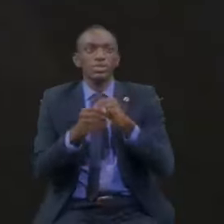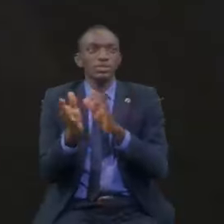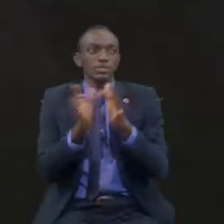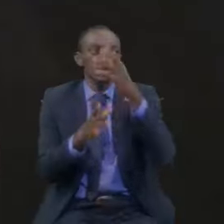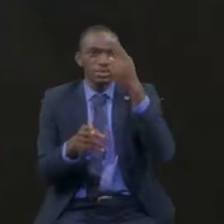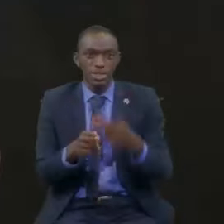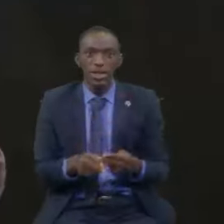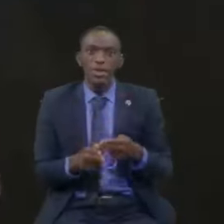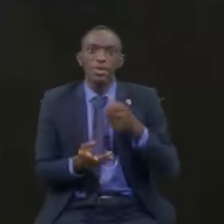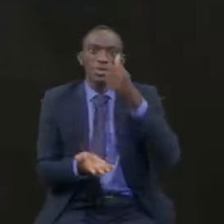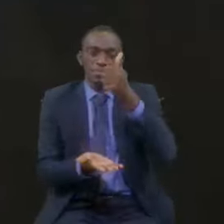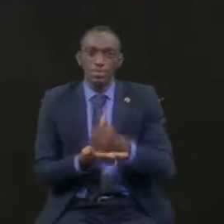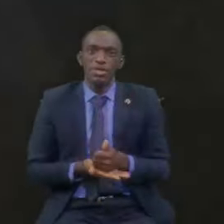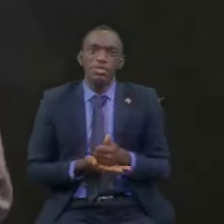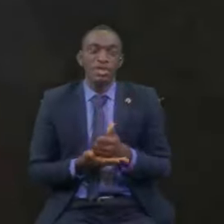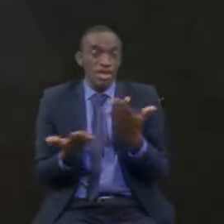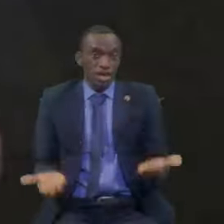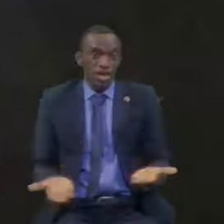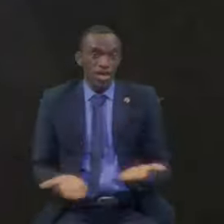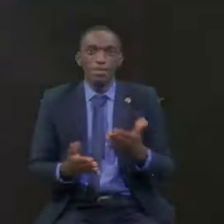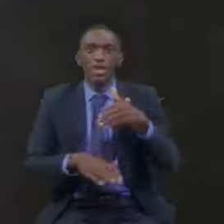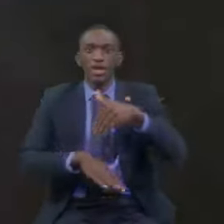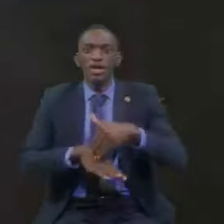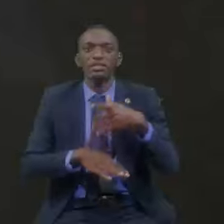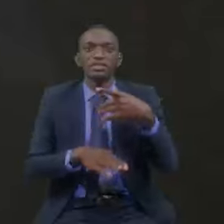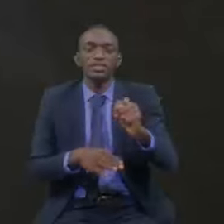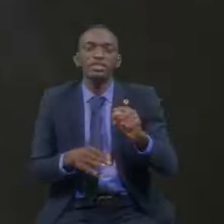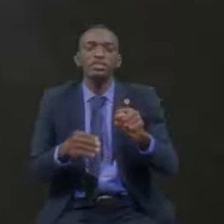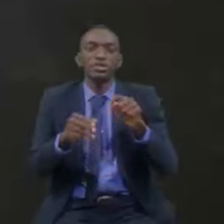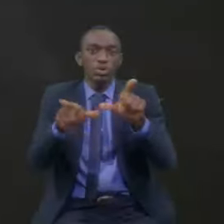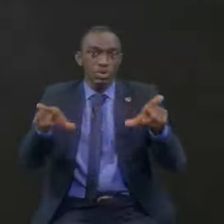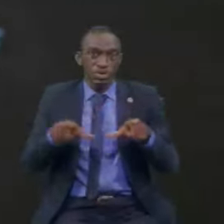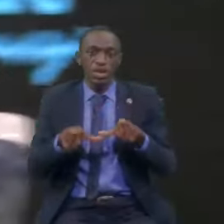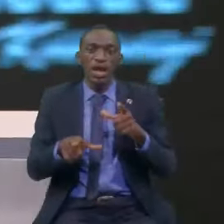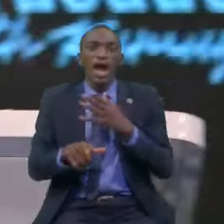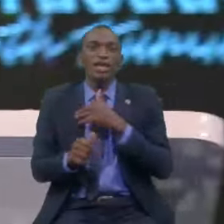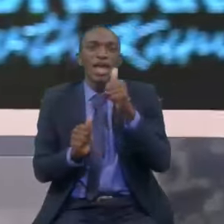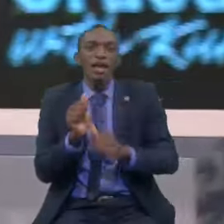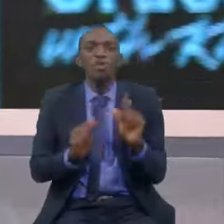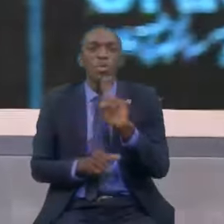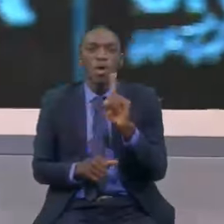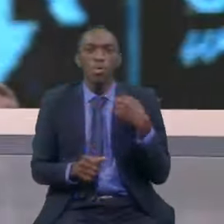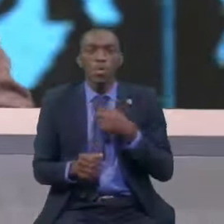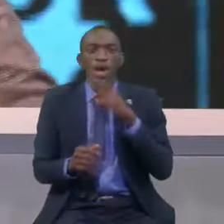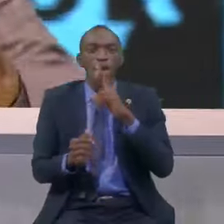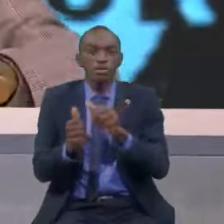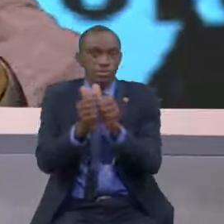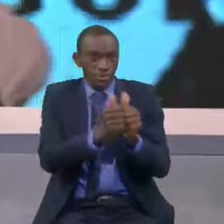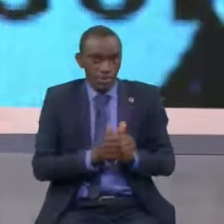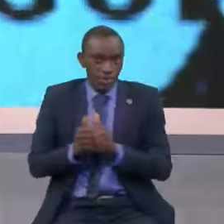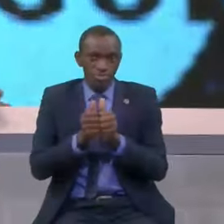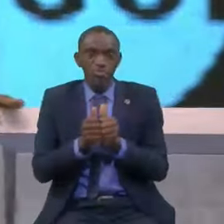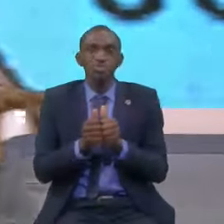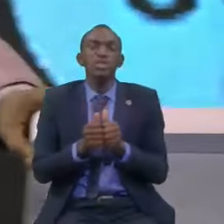Here at the Alpha location and everywhere we're gathered together, testimony